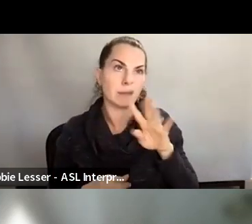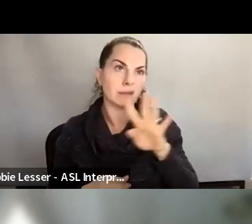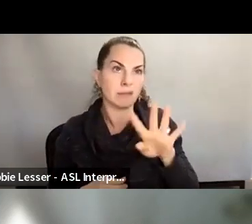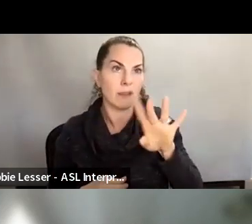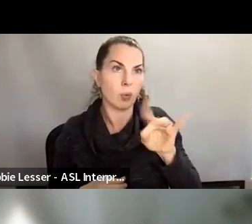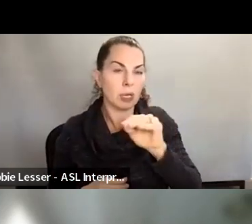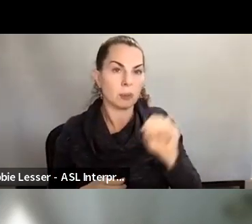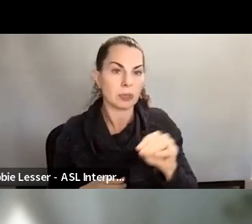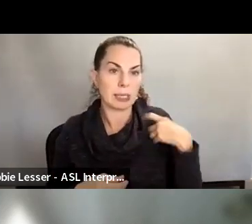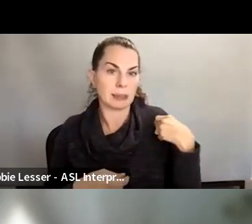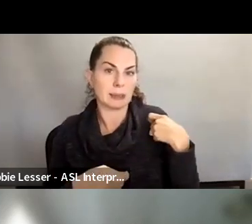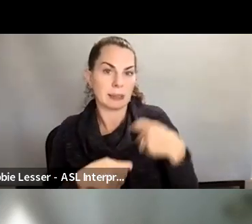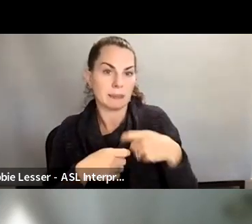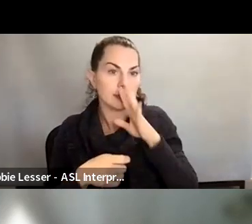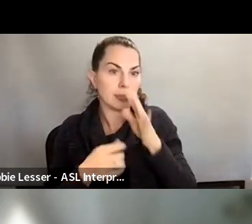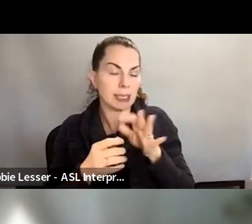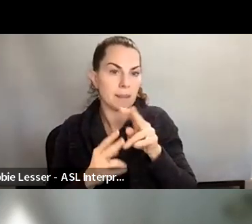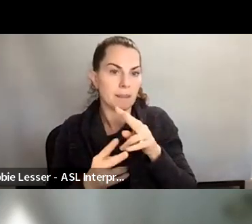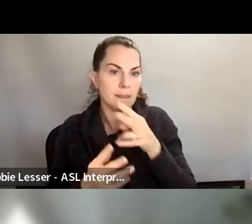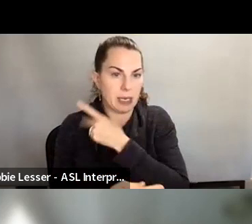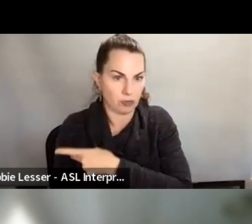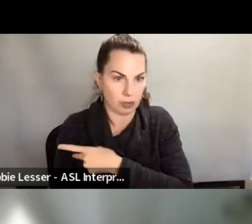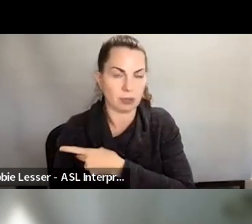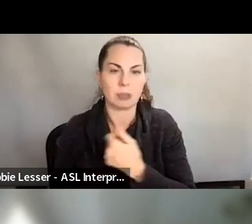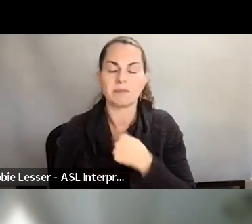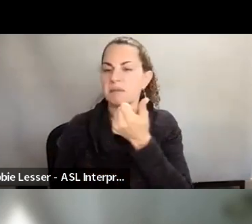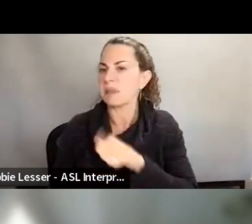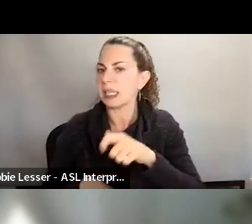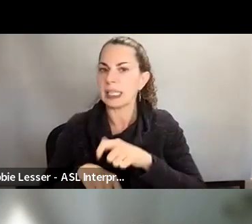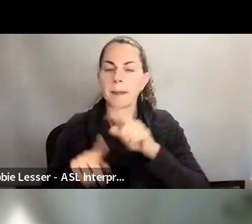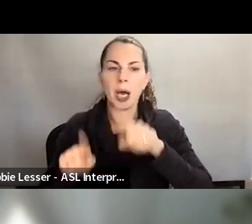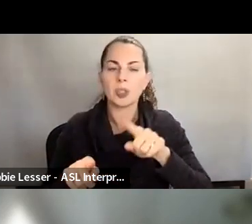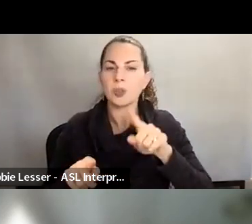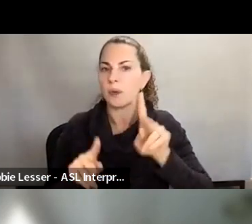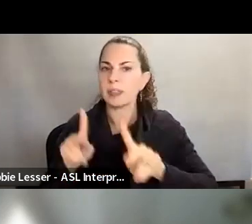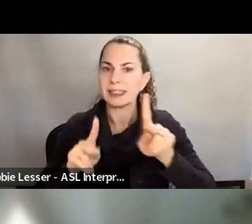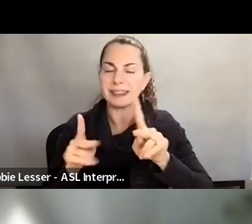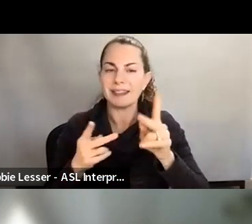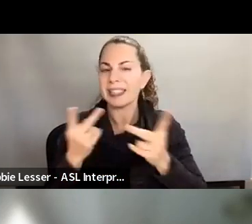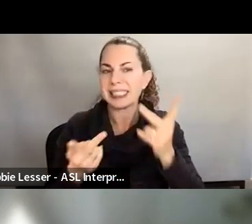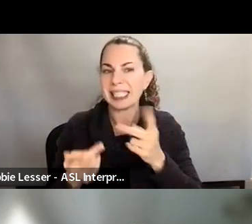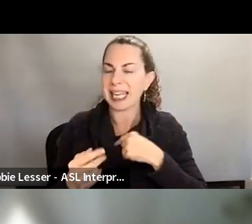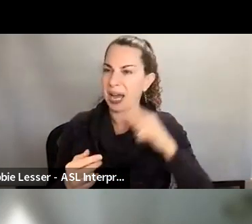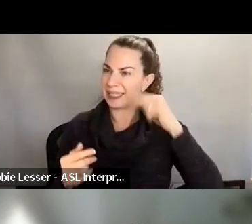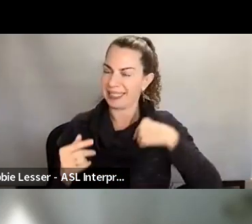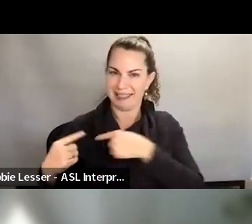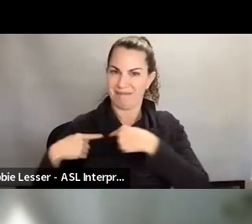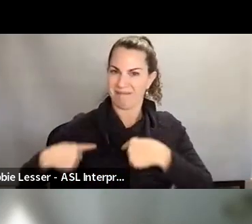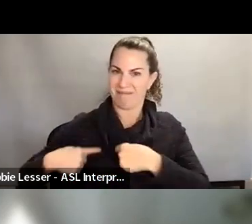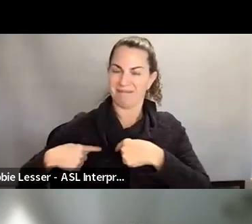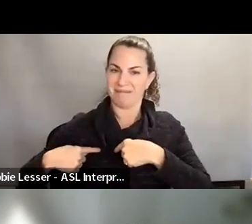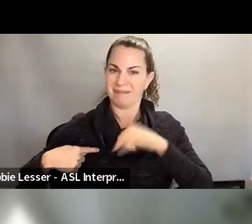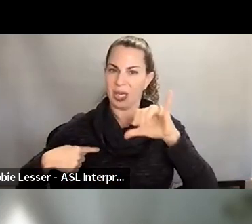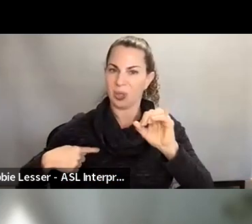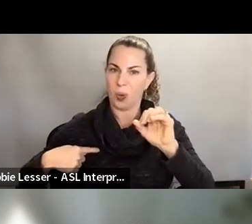patients. Every time I'd go visit, all of these staff people would high five me with a yo hablo, because they were just so excited to be